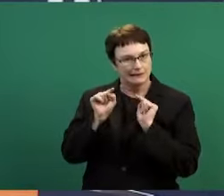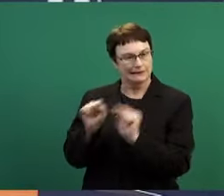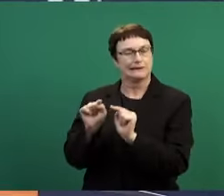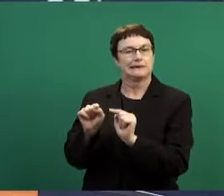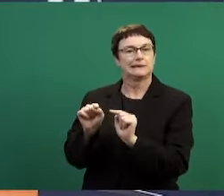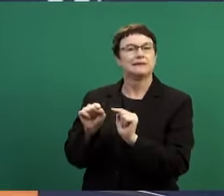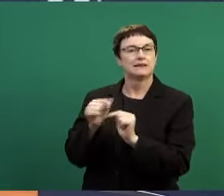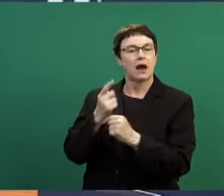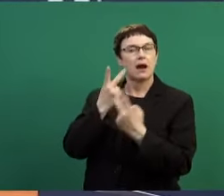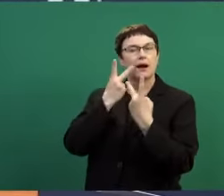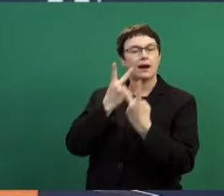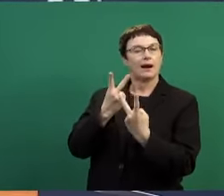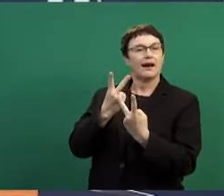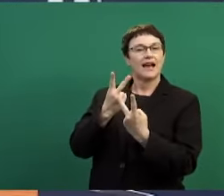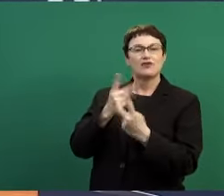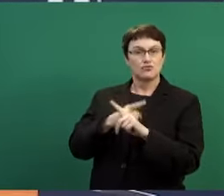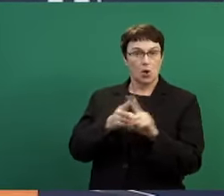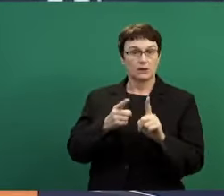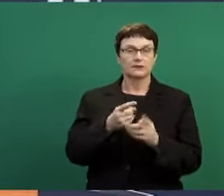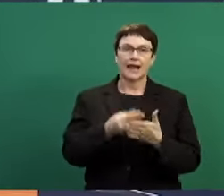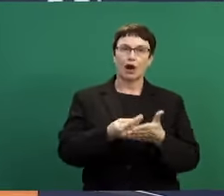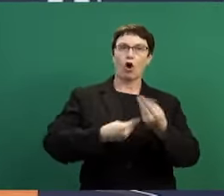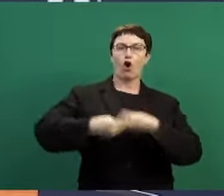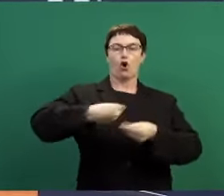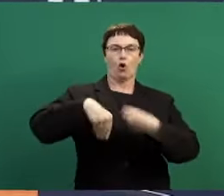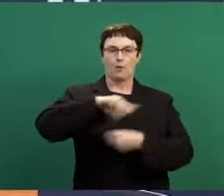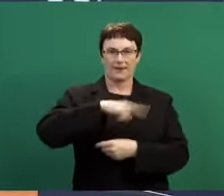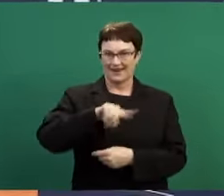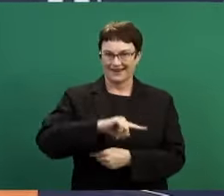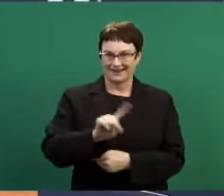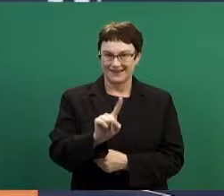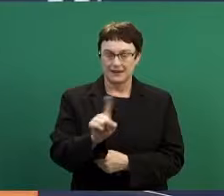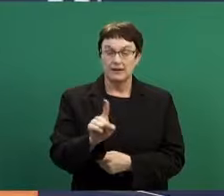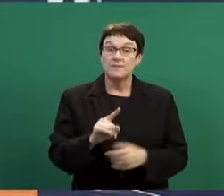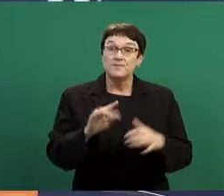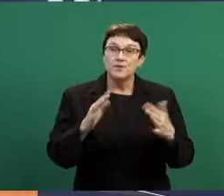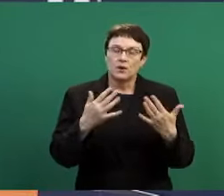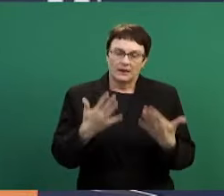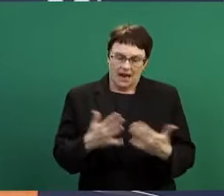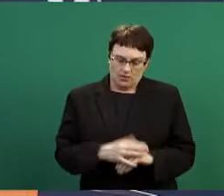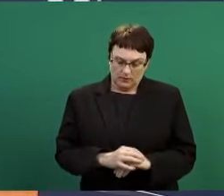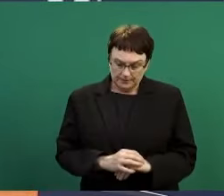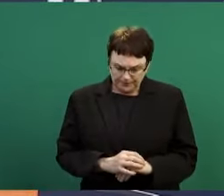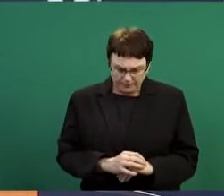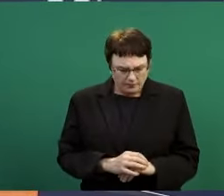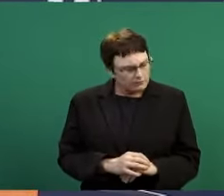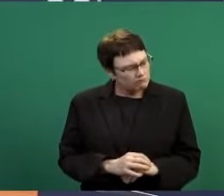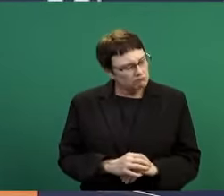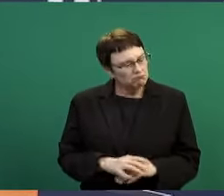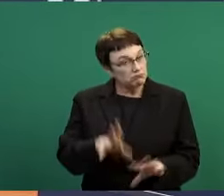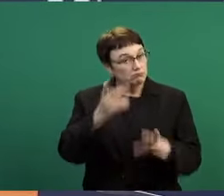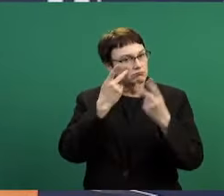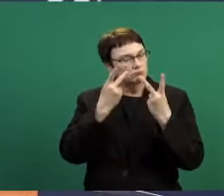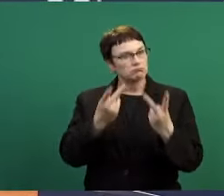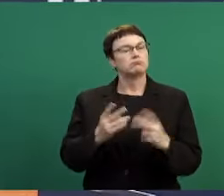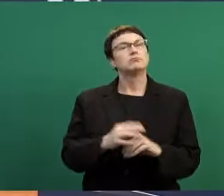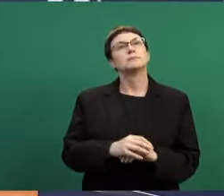the compensation investors ask